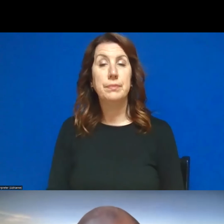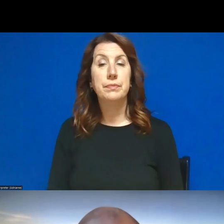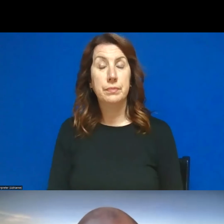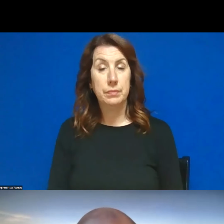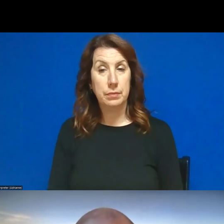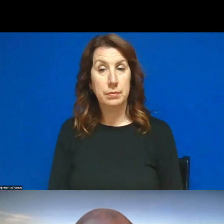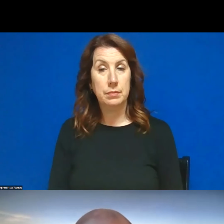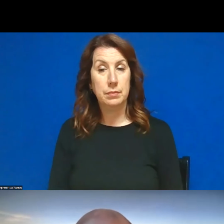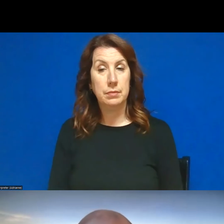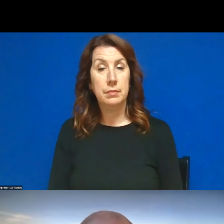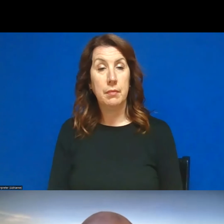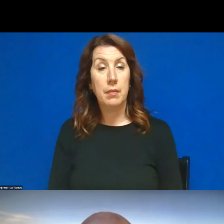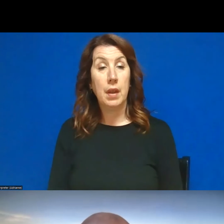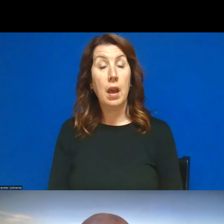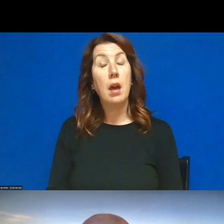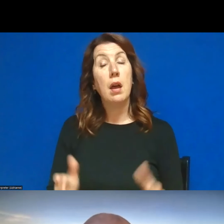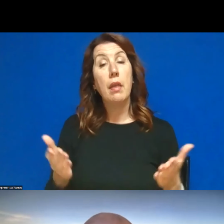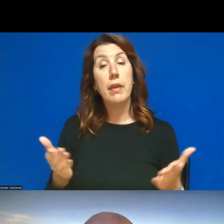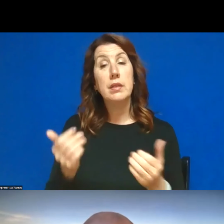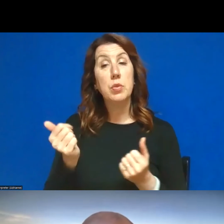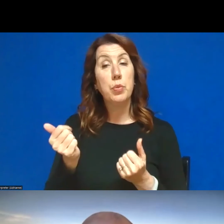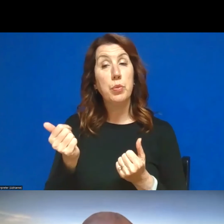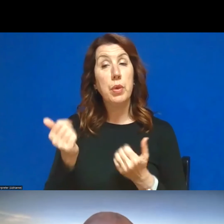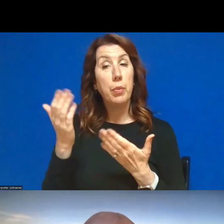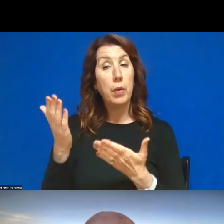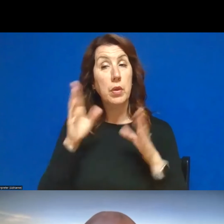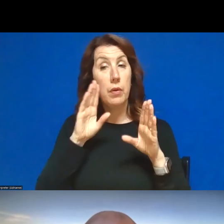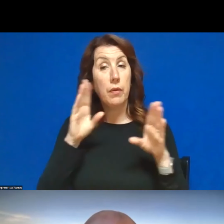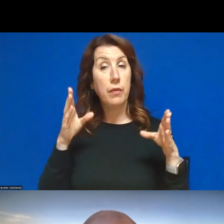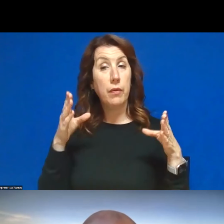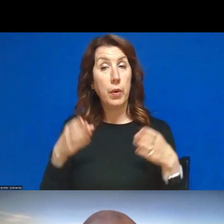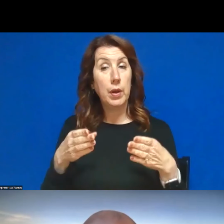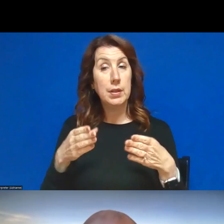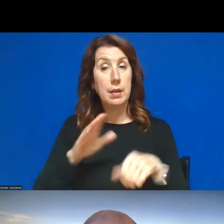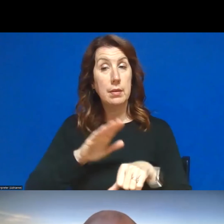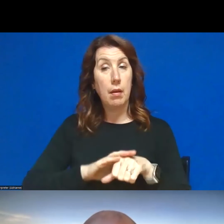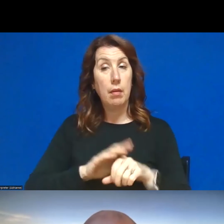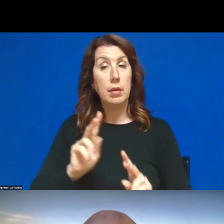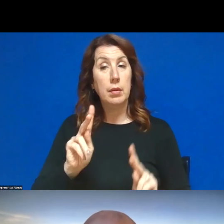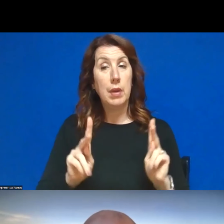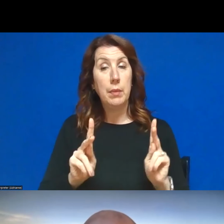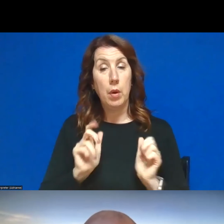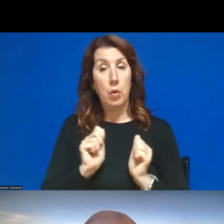although this proposal focuses on people with